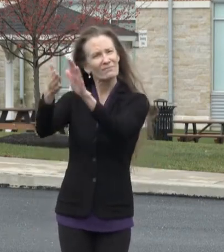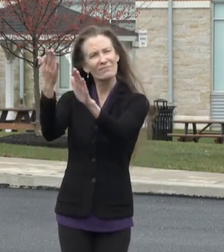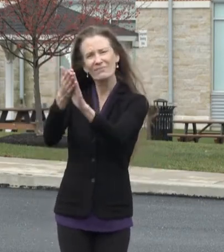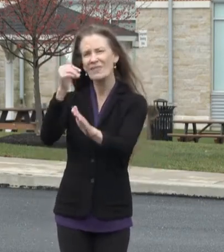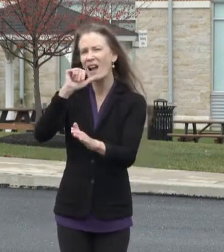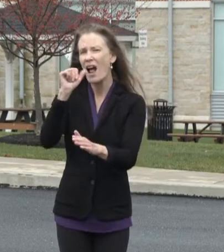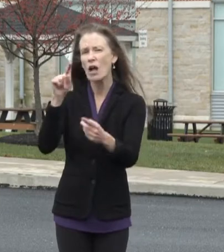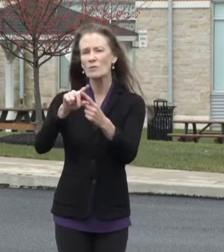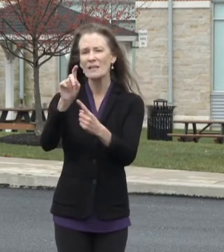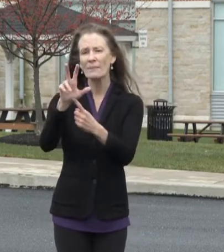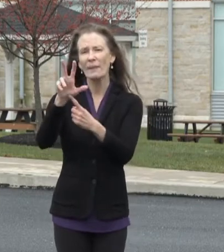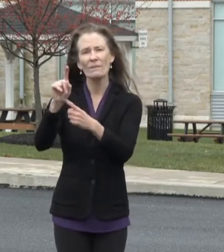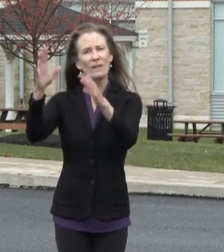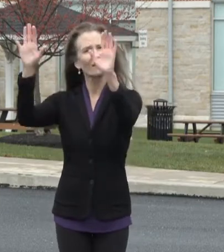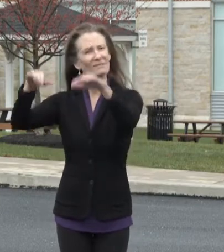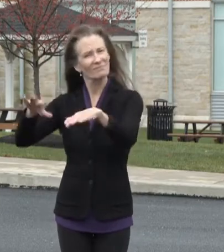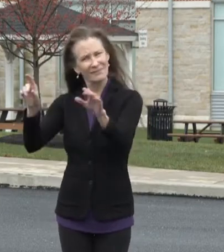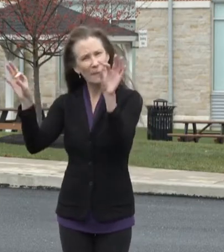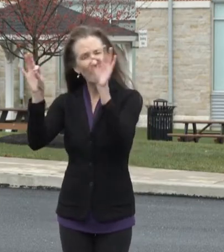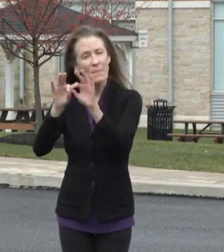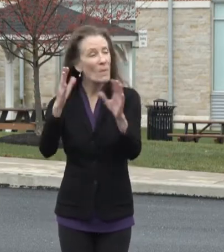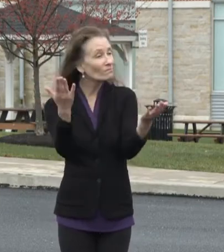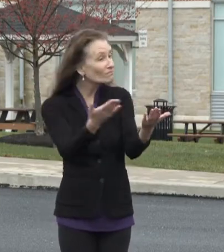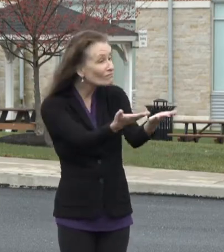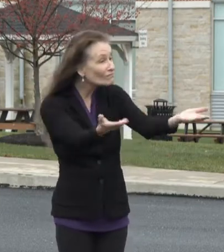pleased to answer questions. Yes.